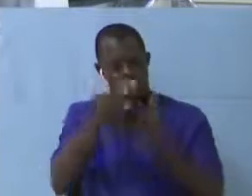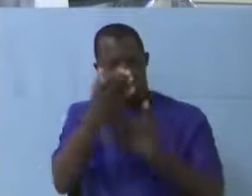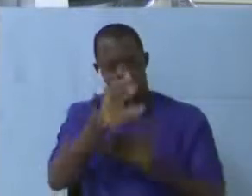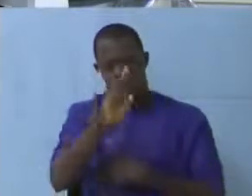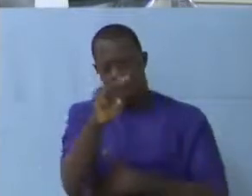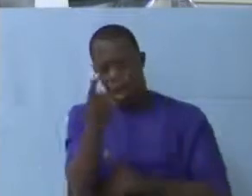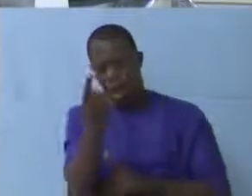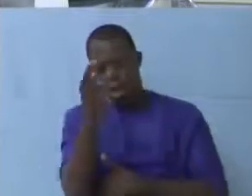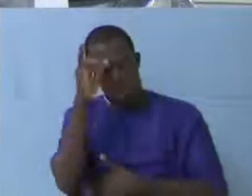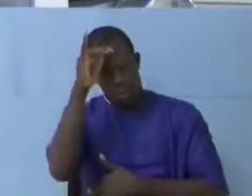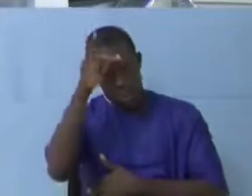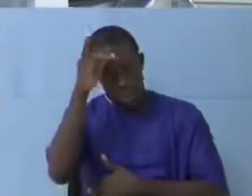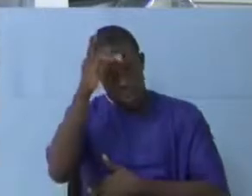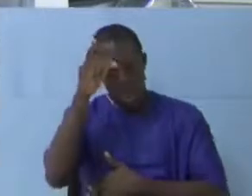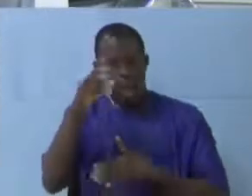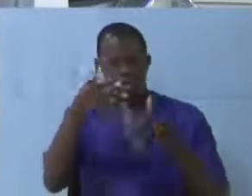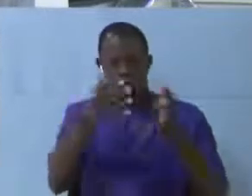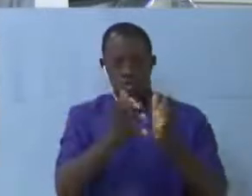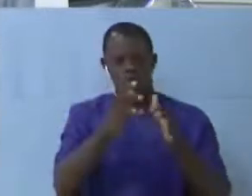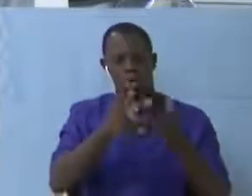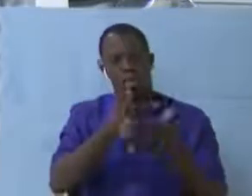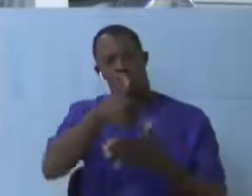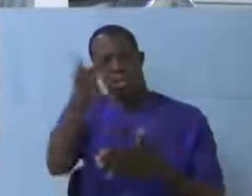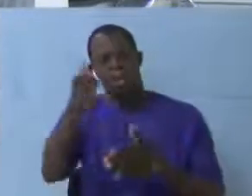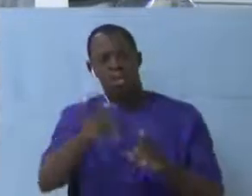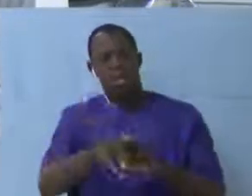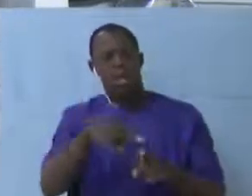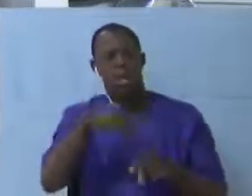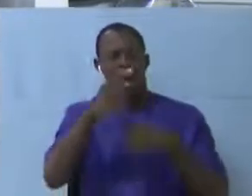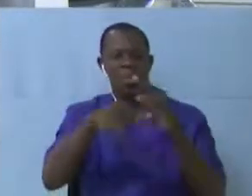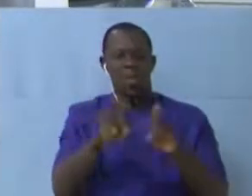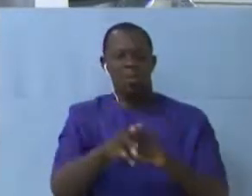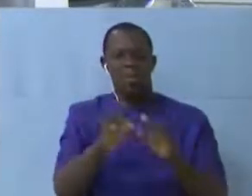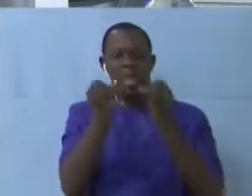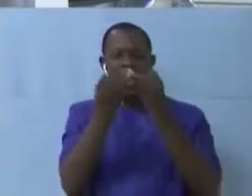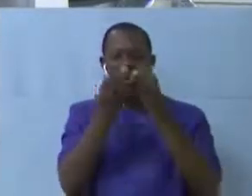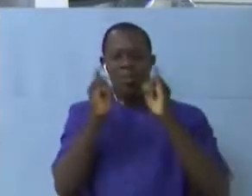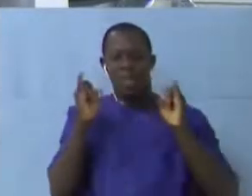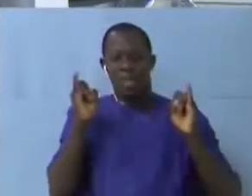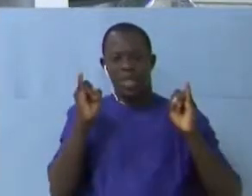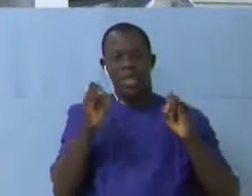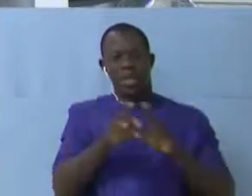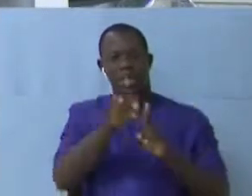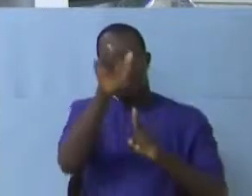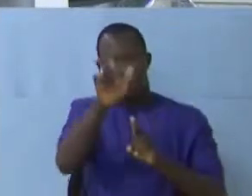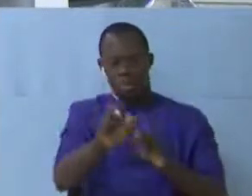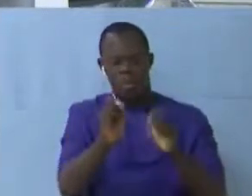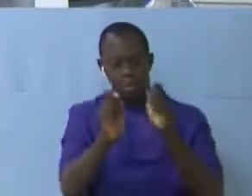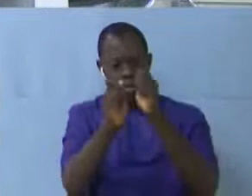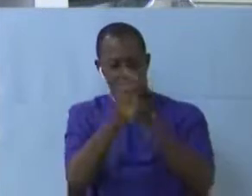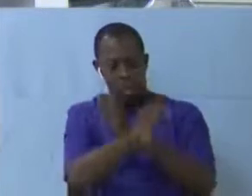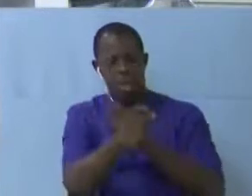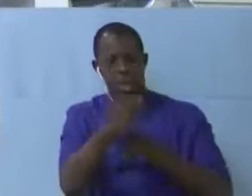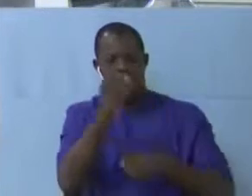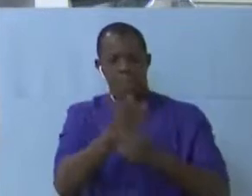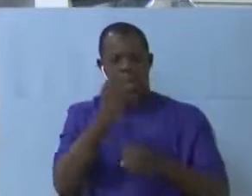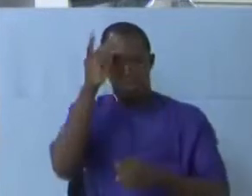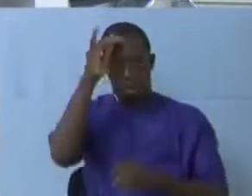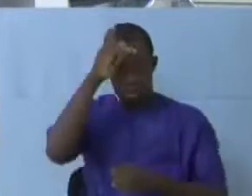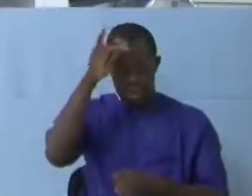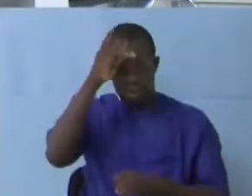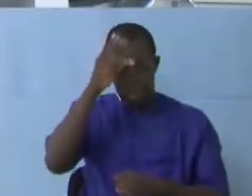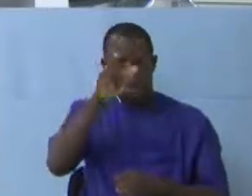haven't addressed the issue of independent candidates changing to join political parties. So I don't know. So it's very...